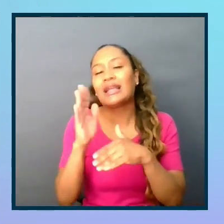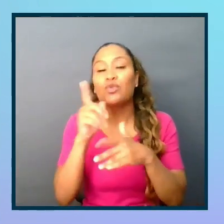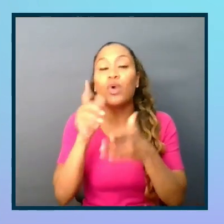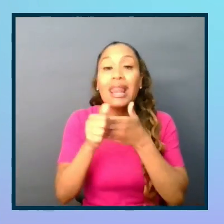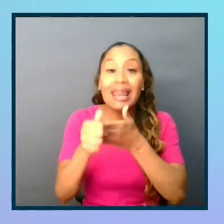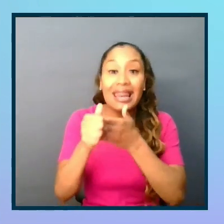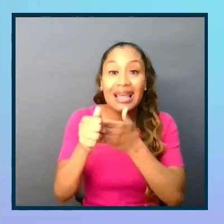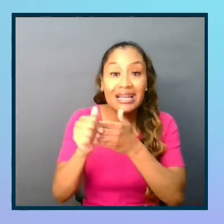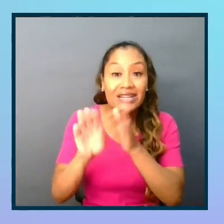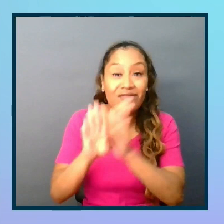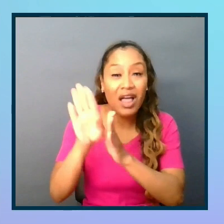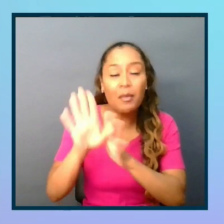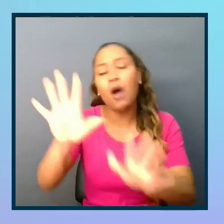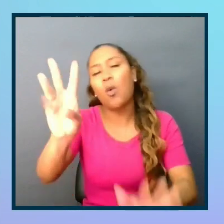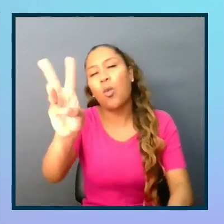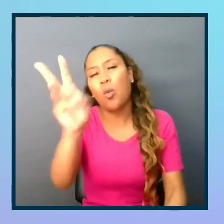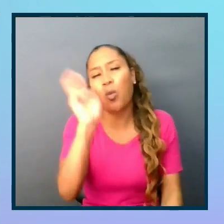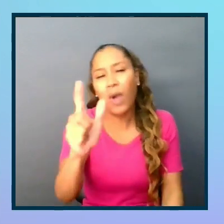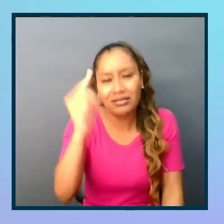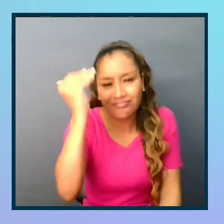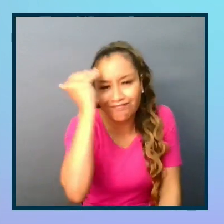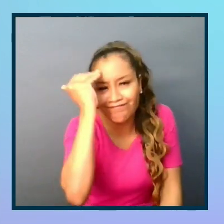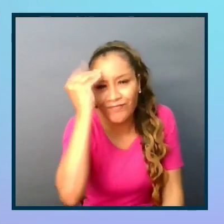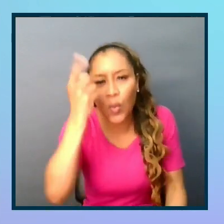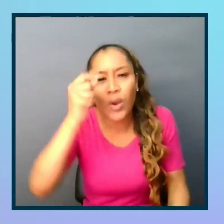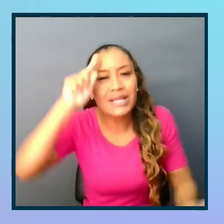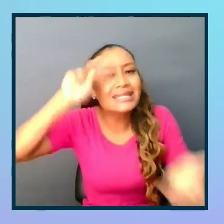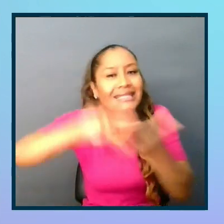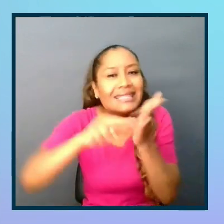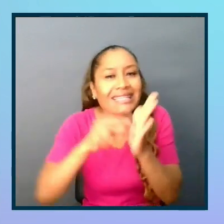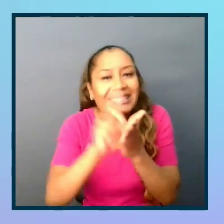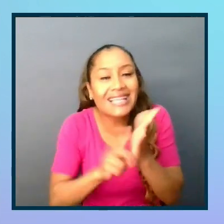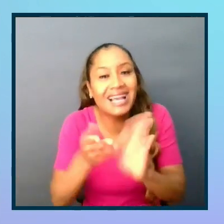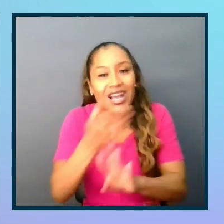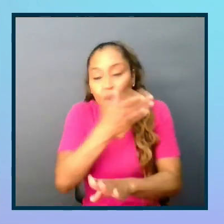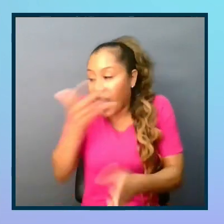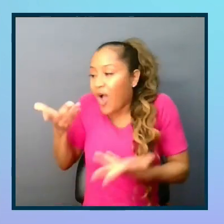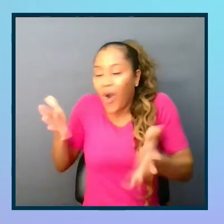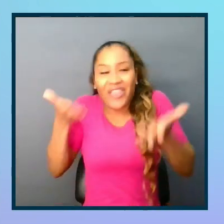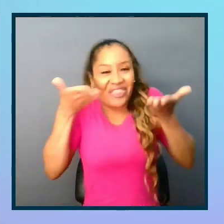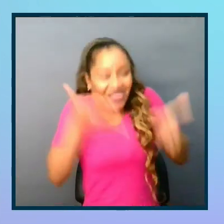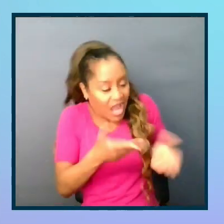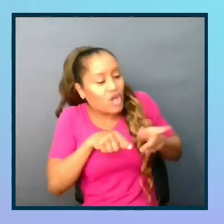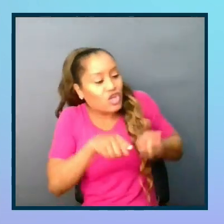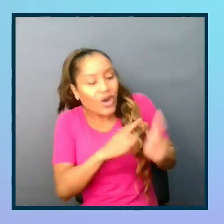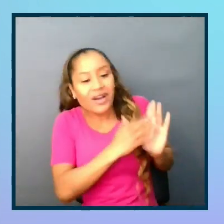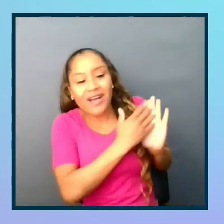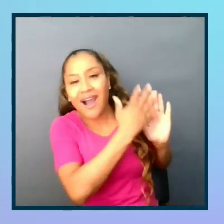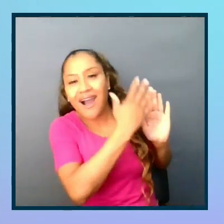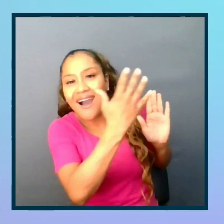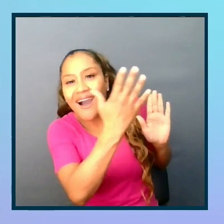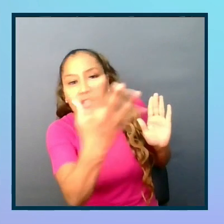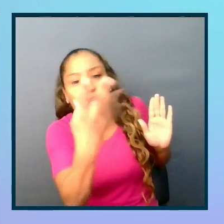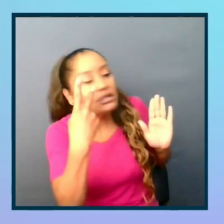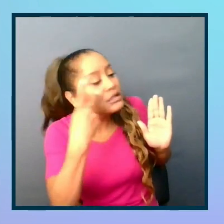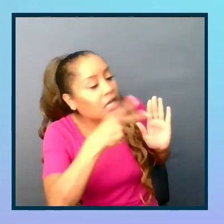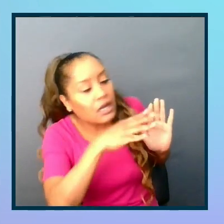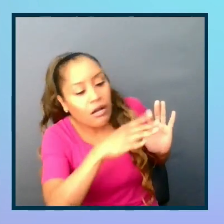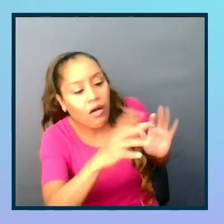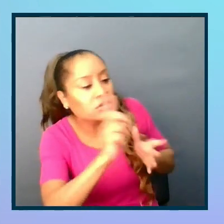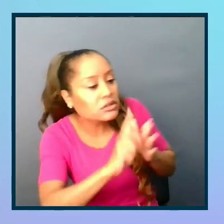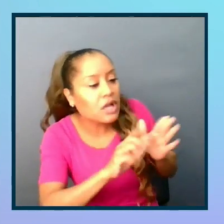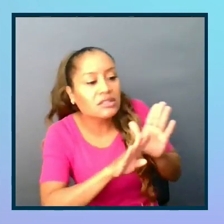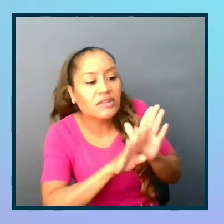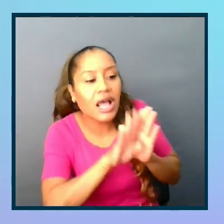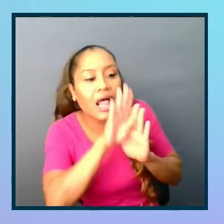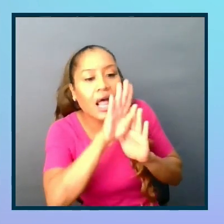be well acquainted with what the intent of the design was, because they were there throughout the entire process, seeing how the design had developed.